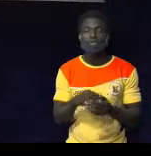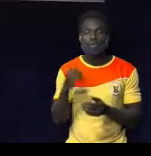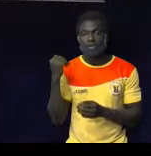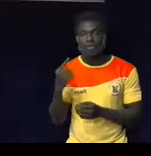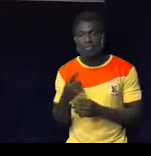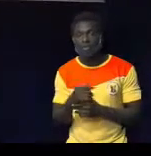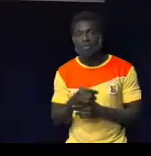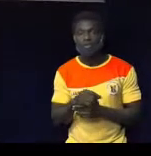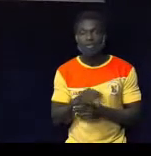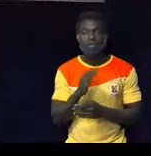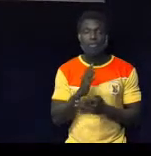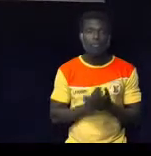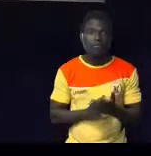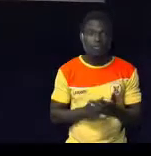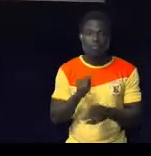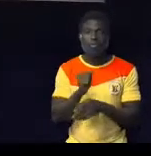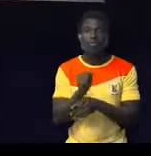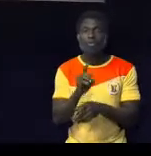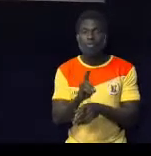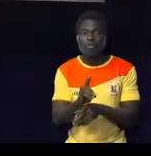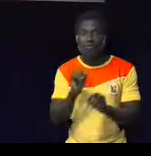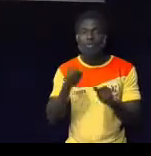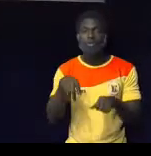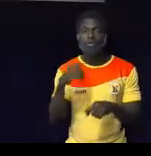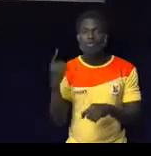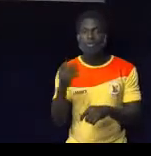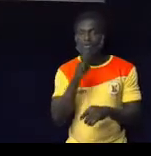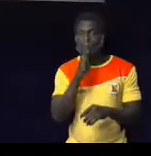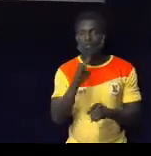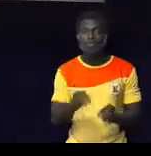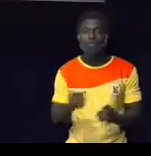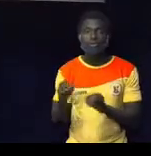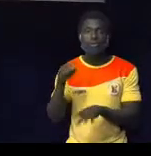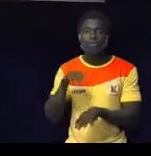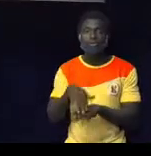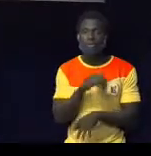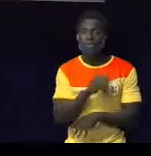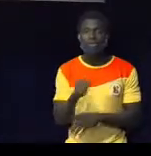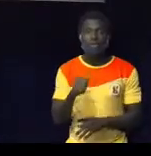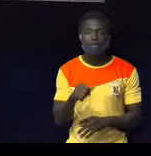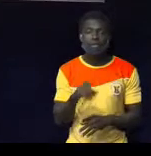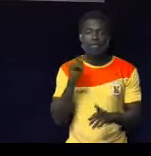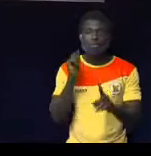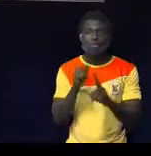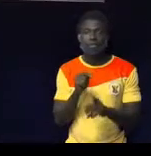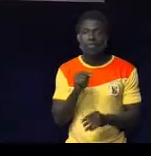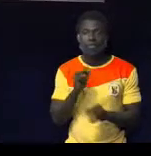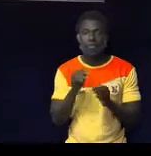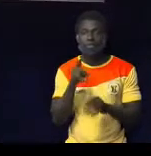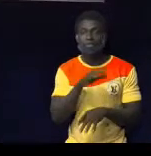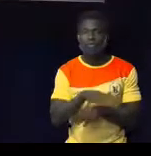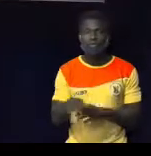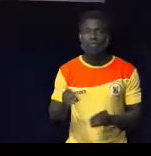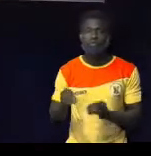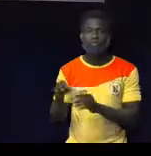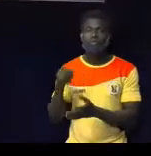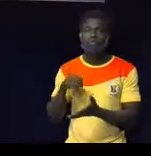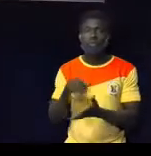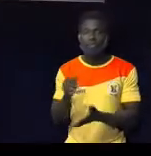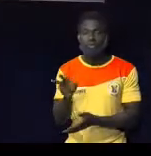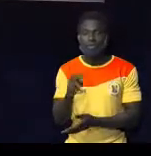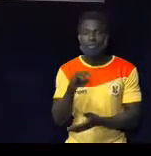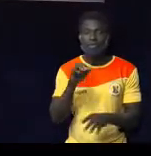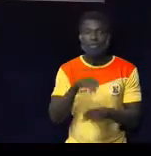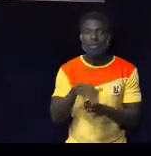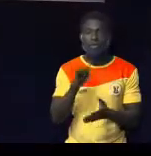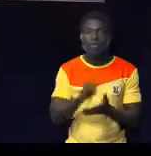sensible. Certain adverbs can only be placed at specific points. If you don't place them at that specific point, there will